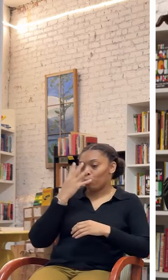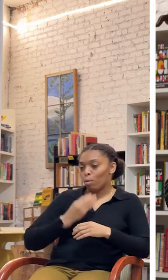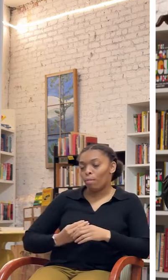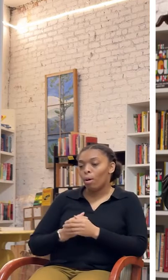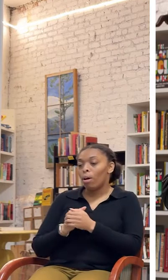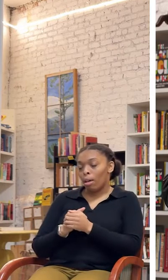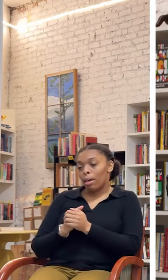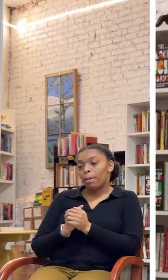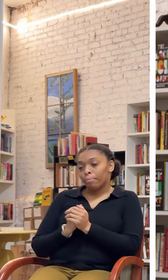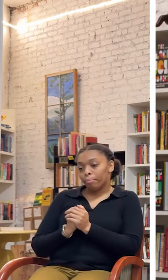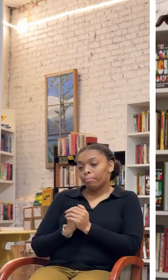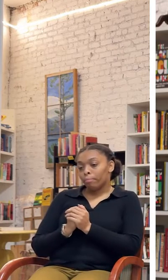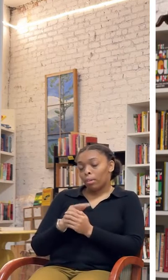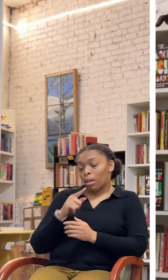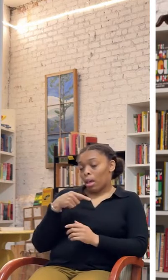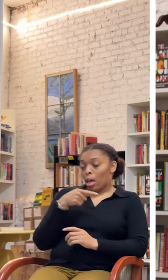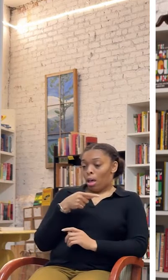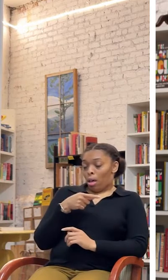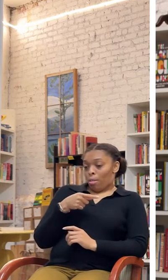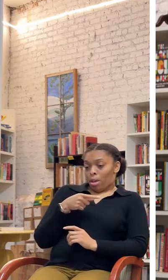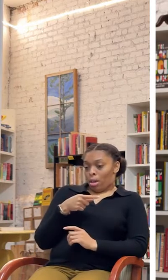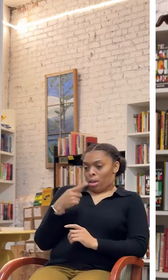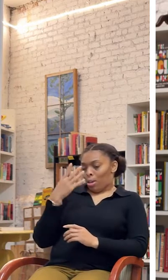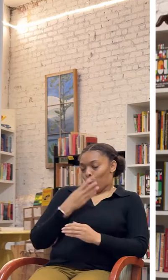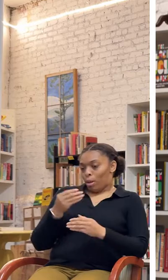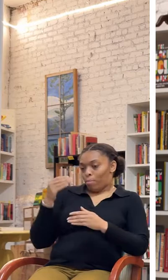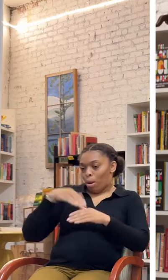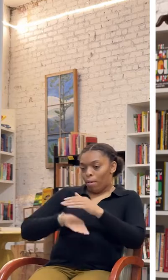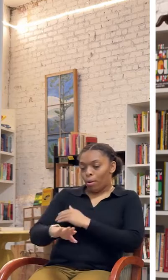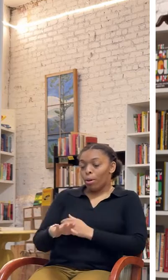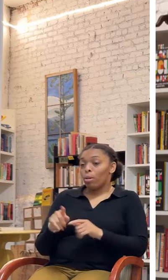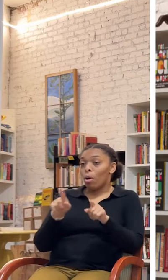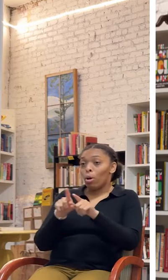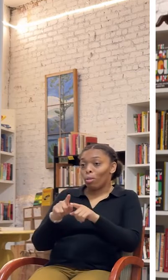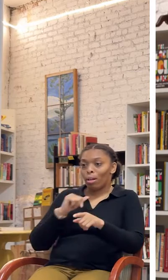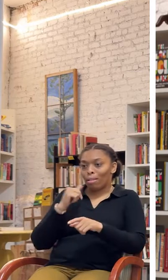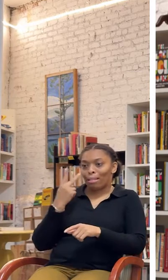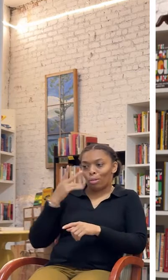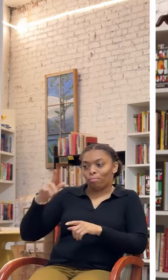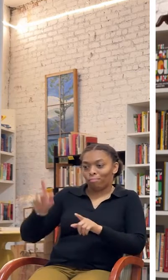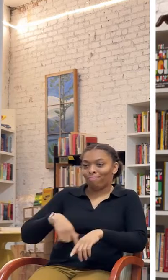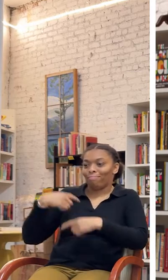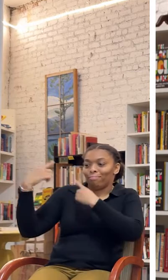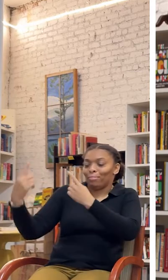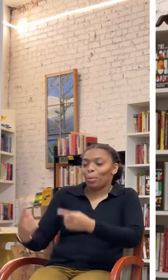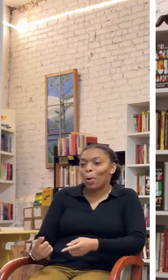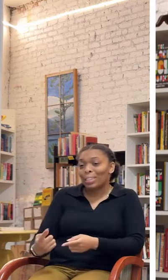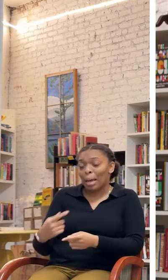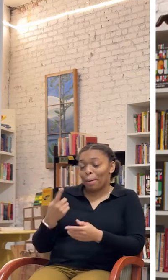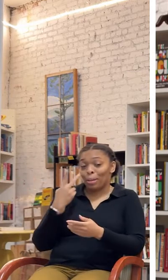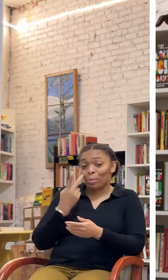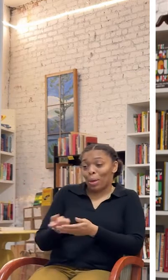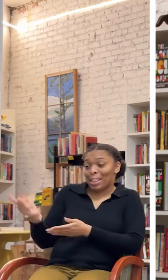that. It's just such a gorgeous point of entry. And also, I hadn't seen you in like a really long time. And I saw you last